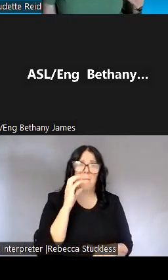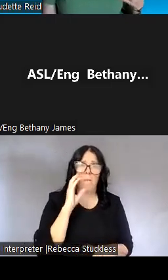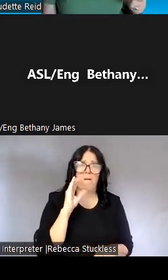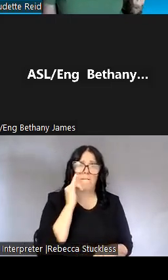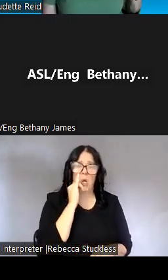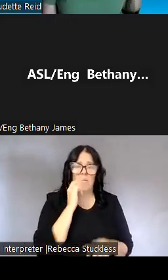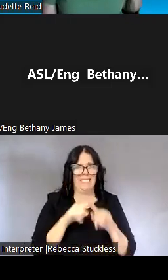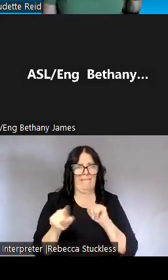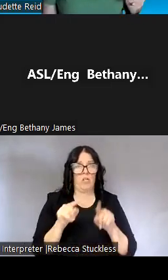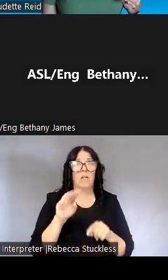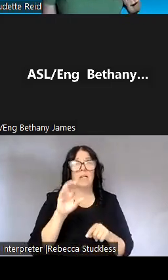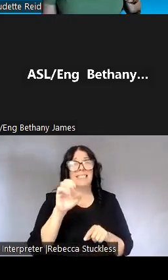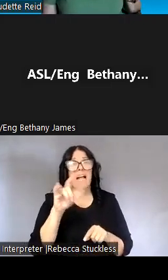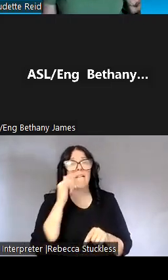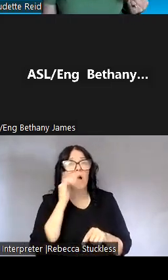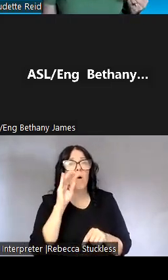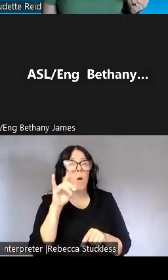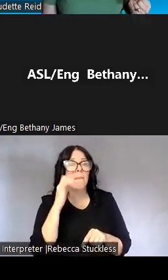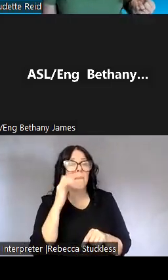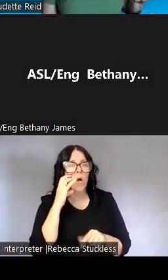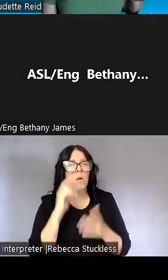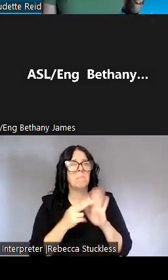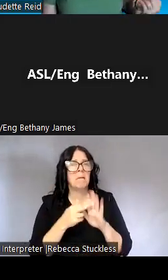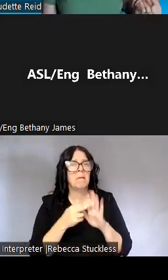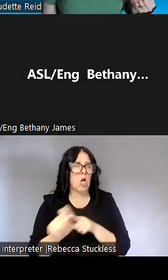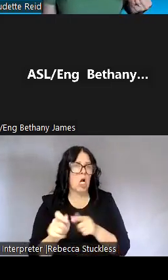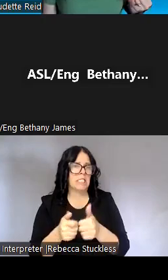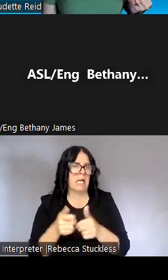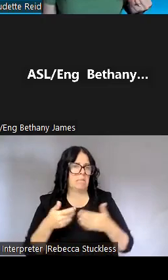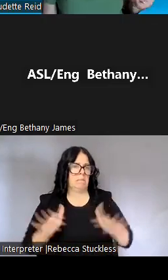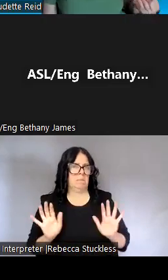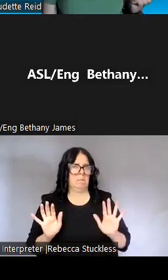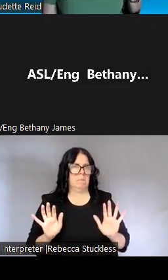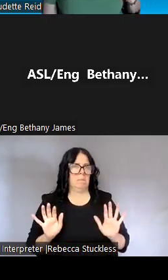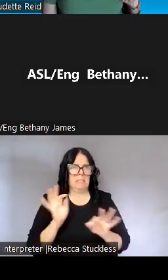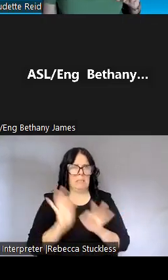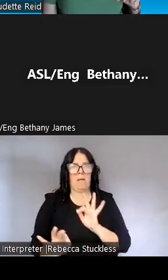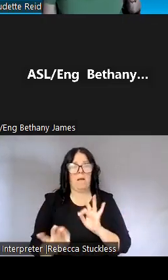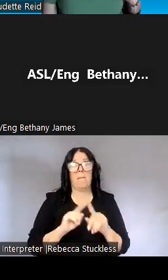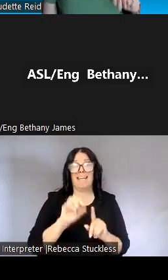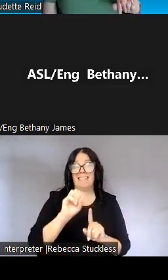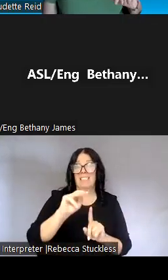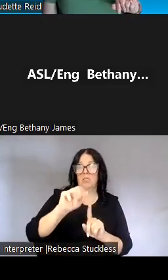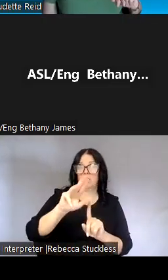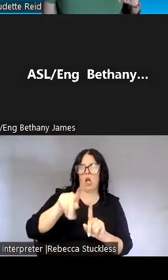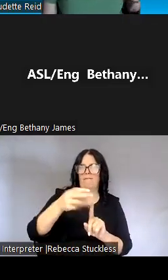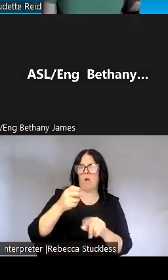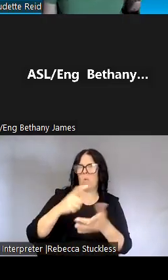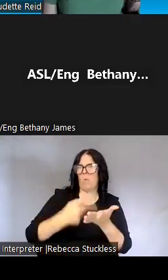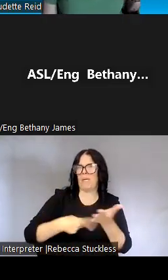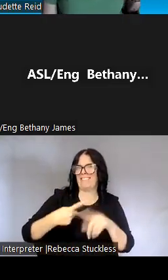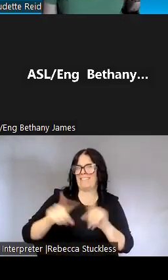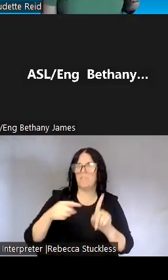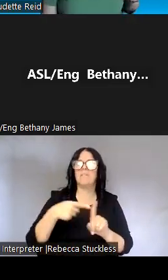it. It's a simpler sort of an interface. A smartphone is a more advanced